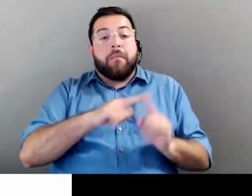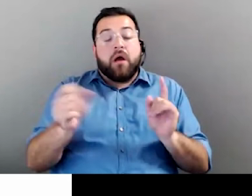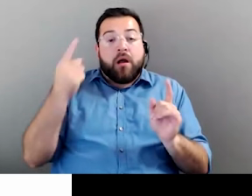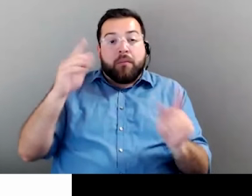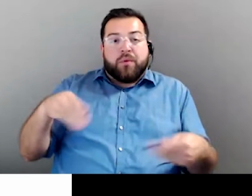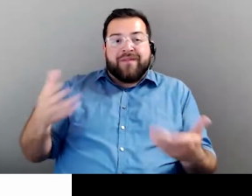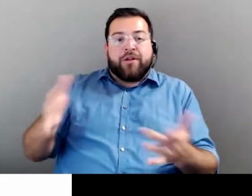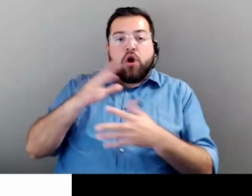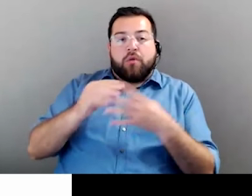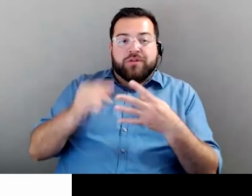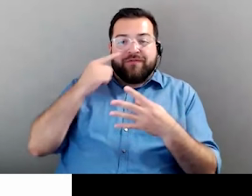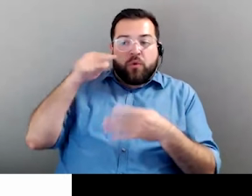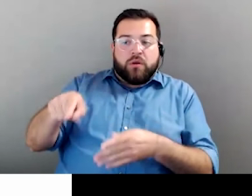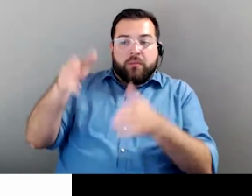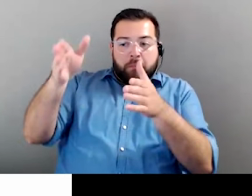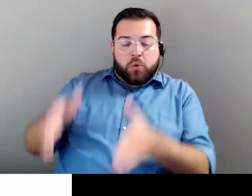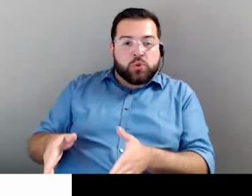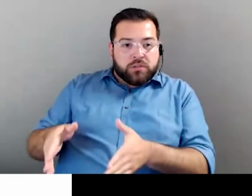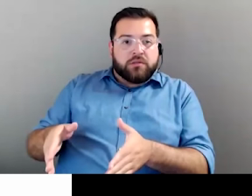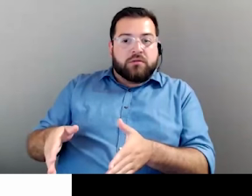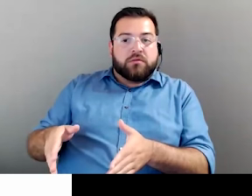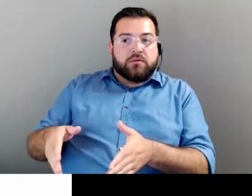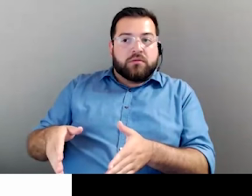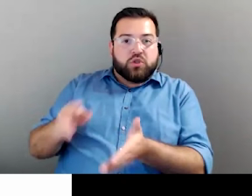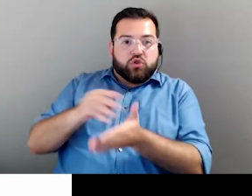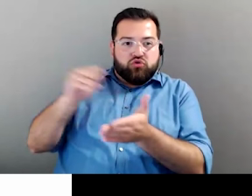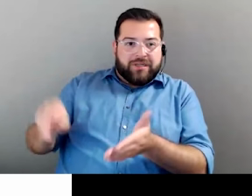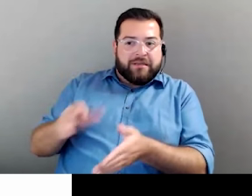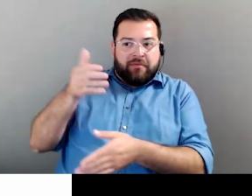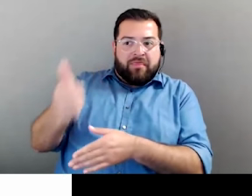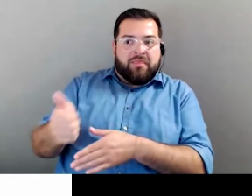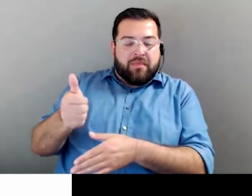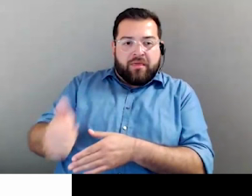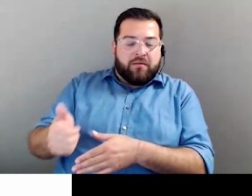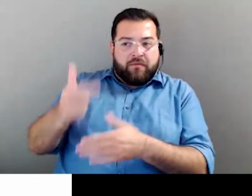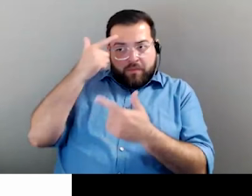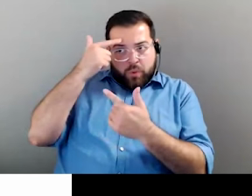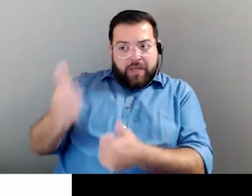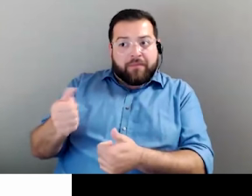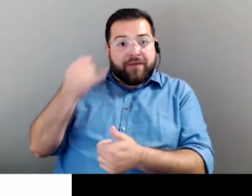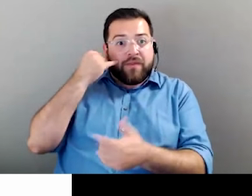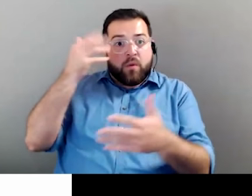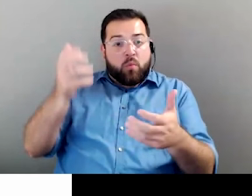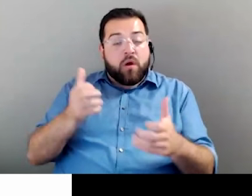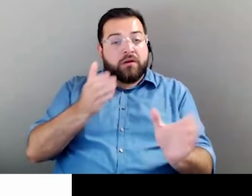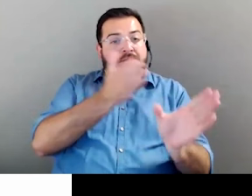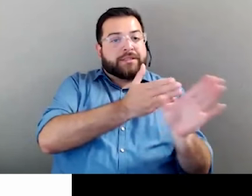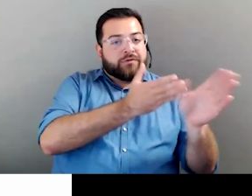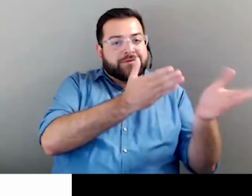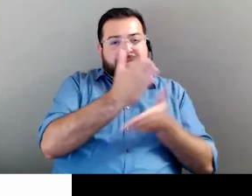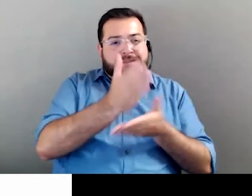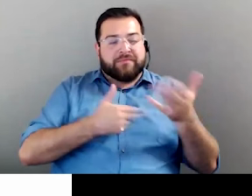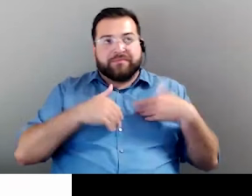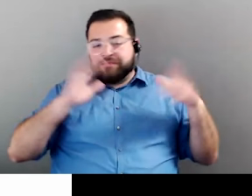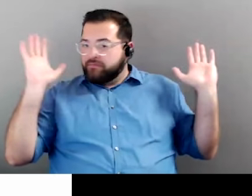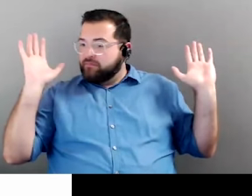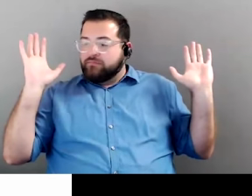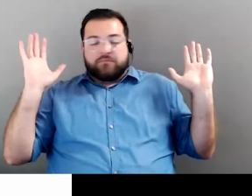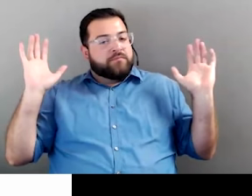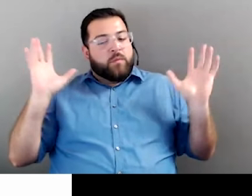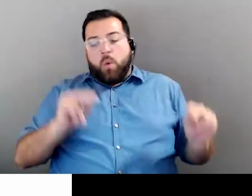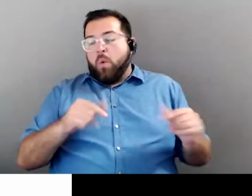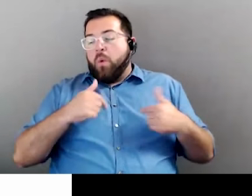like it's up to the individual or it's up to the student's option, what if they want to seek psych services, because some don't. Some just are like, no, I just